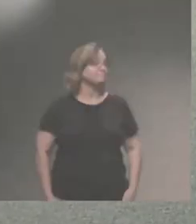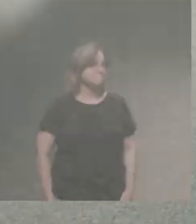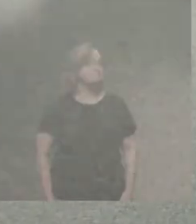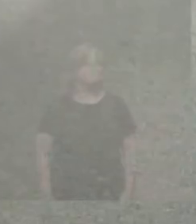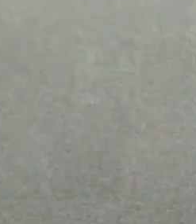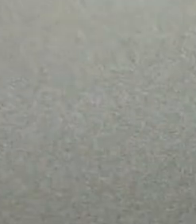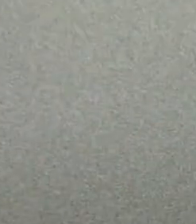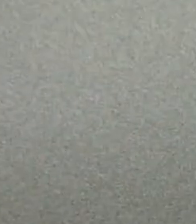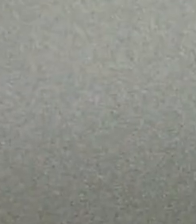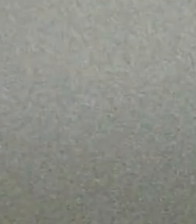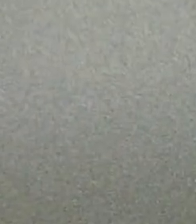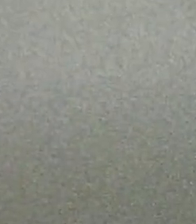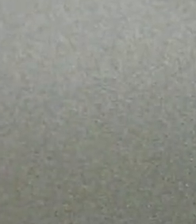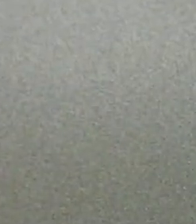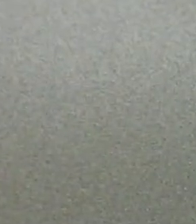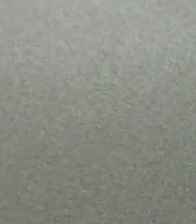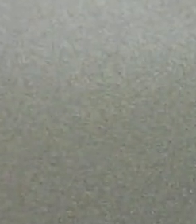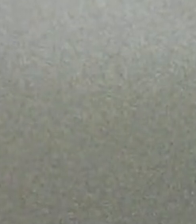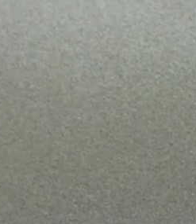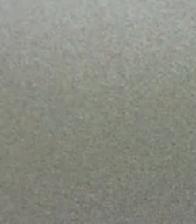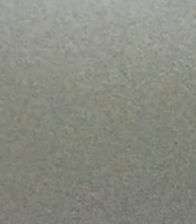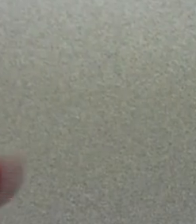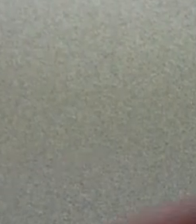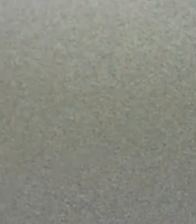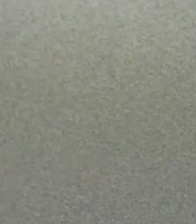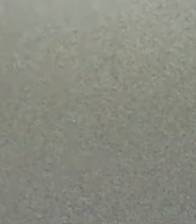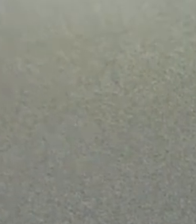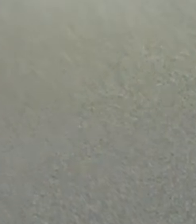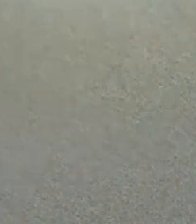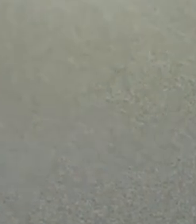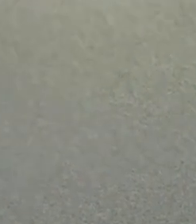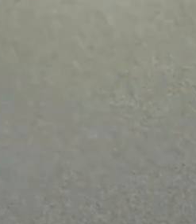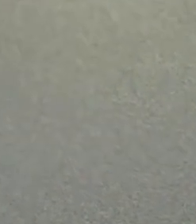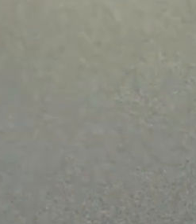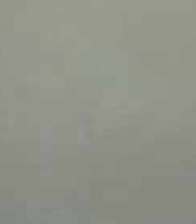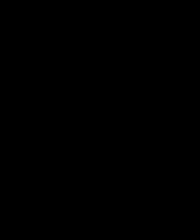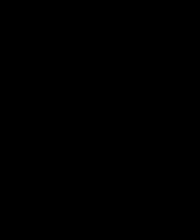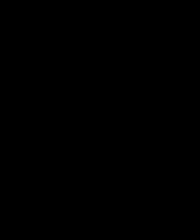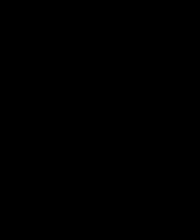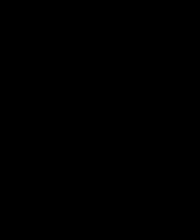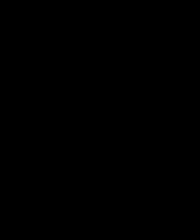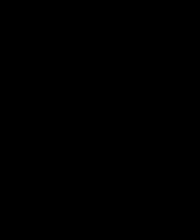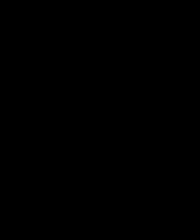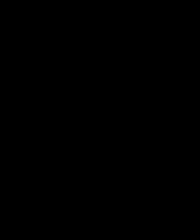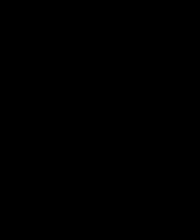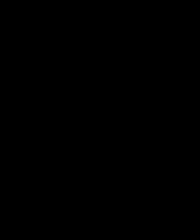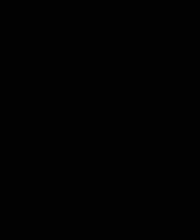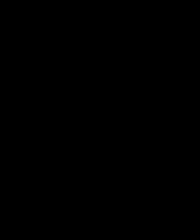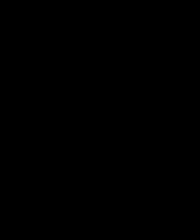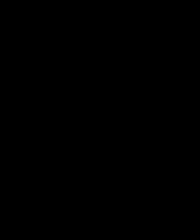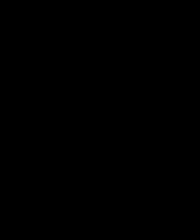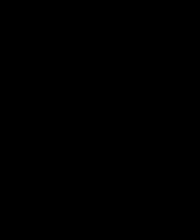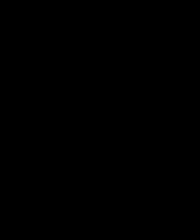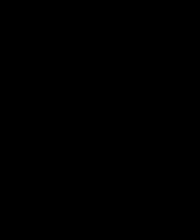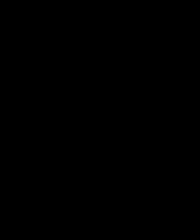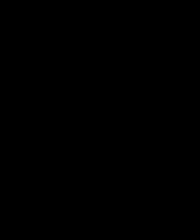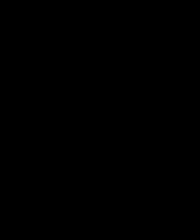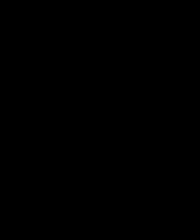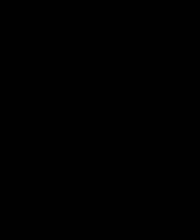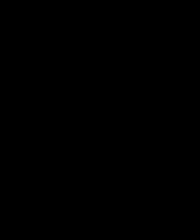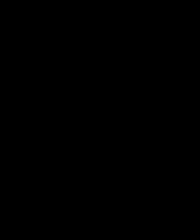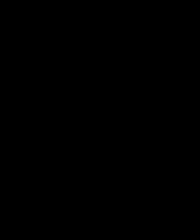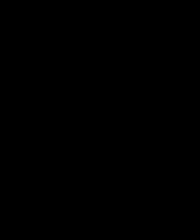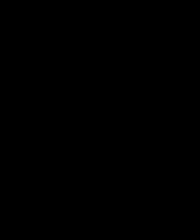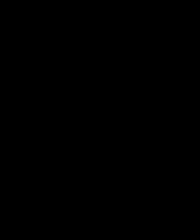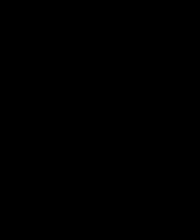it. So to recap, once you've completed this one-time-only registration, all you need to